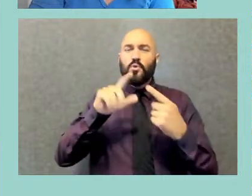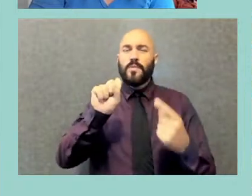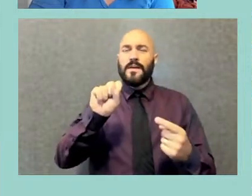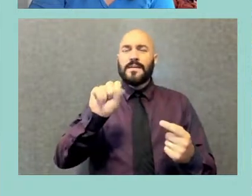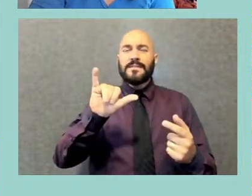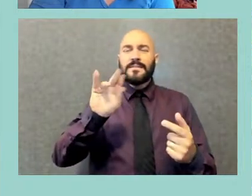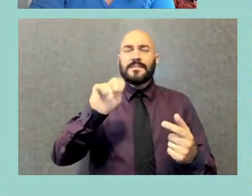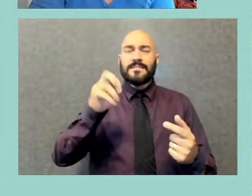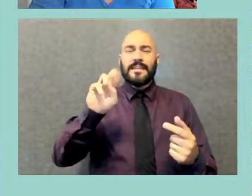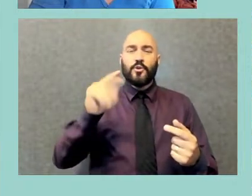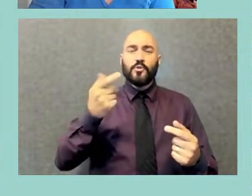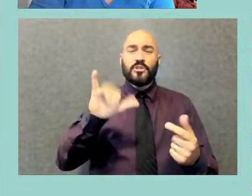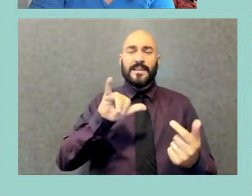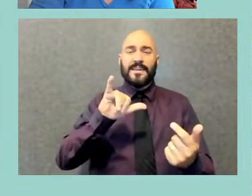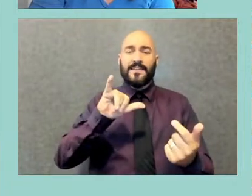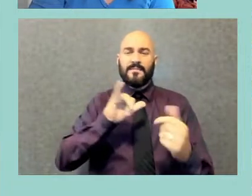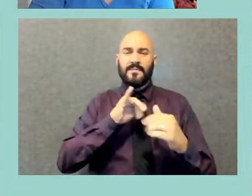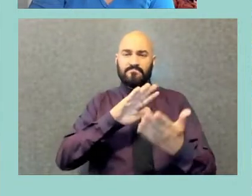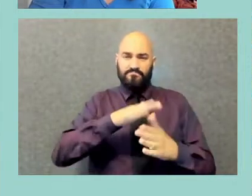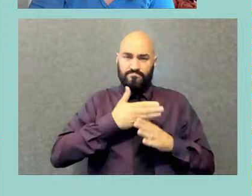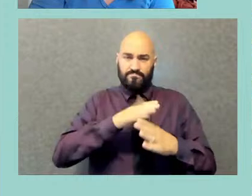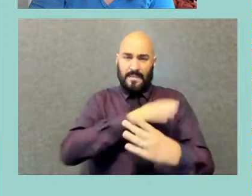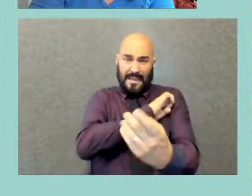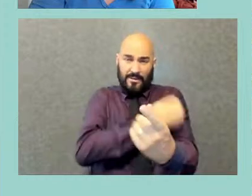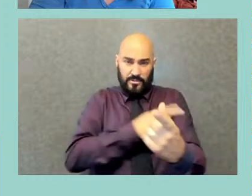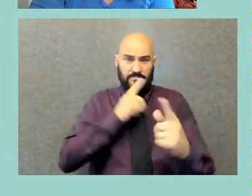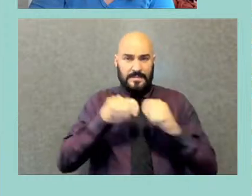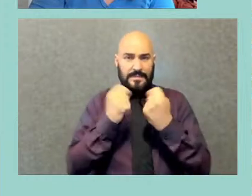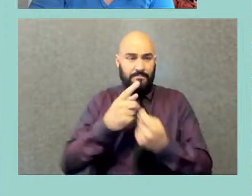love into every word and breath today.